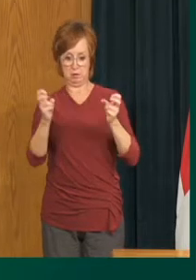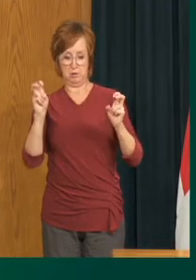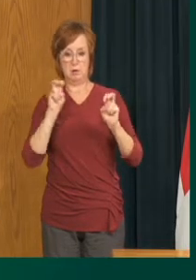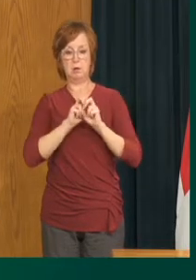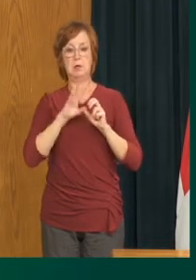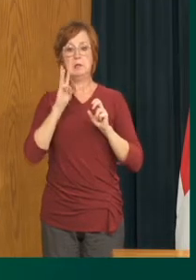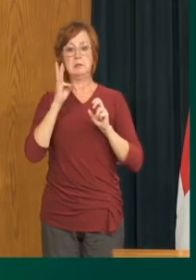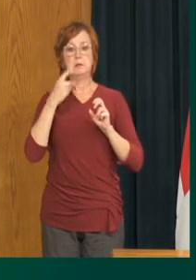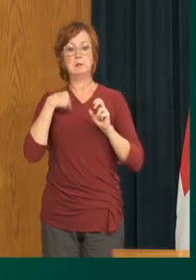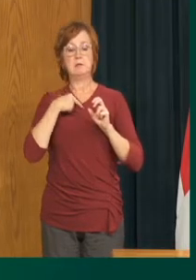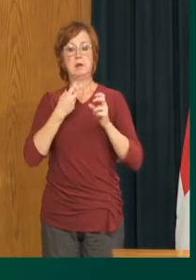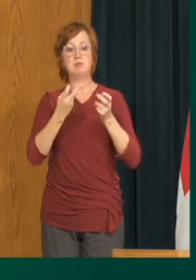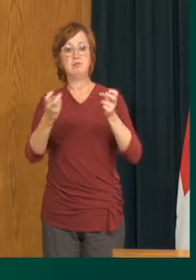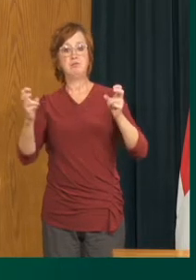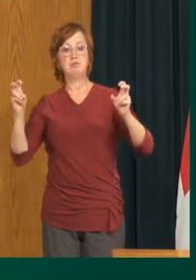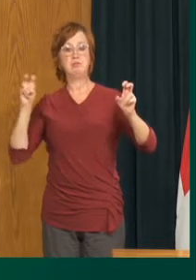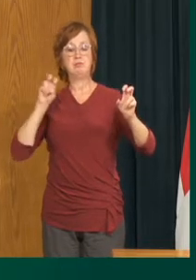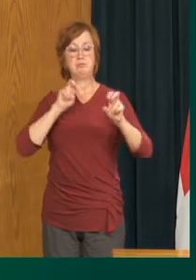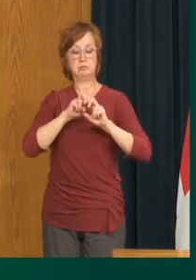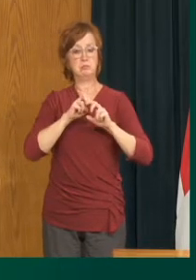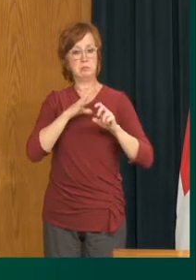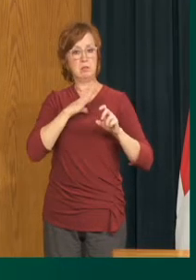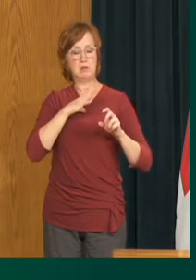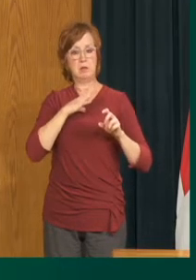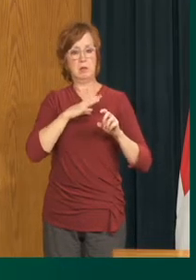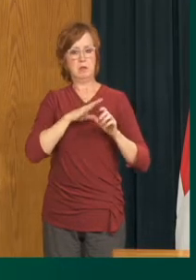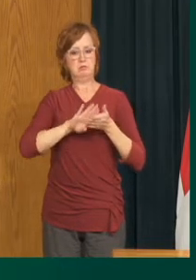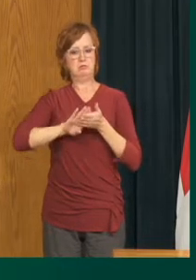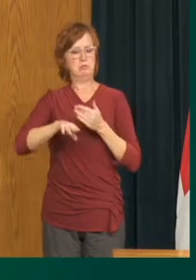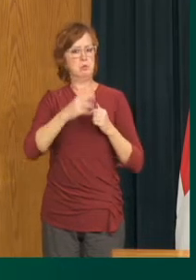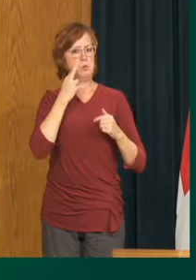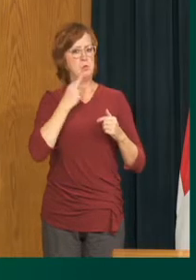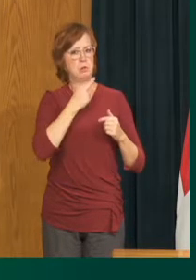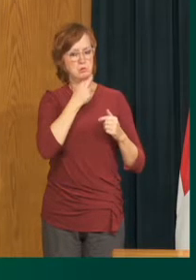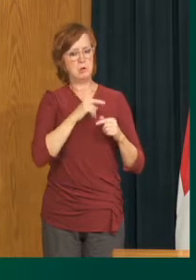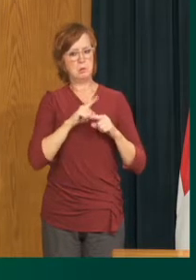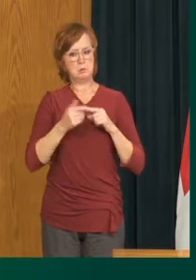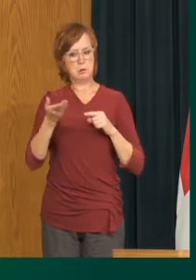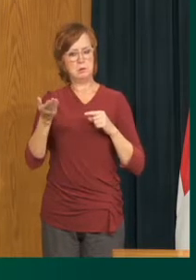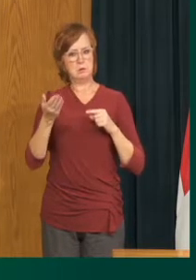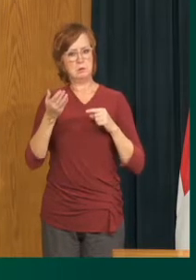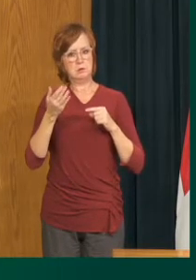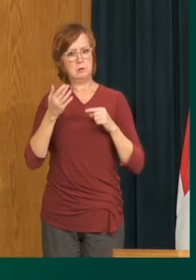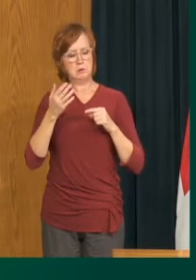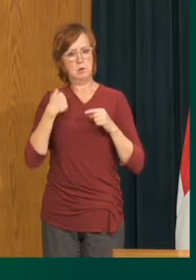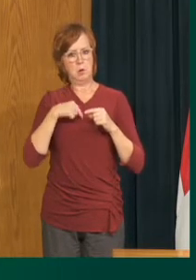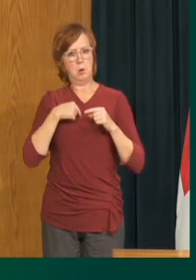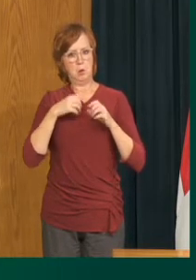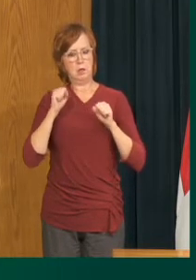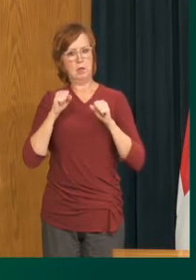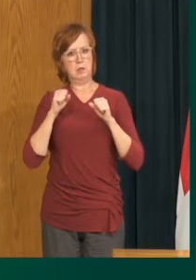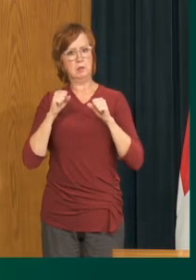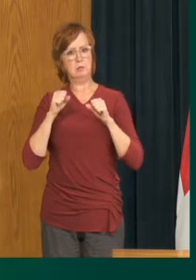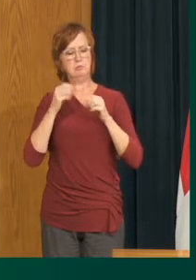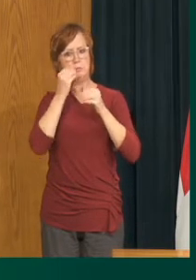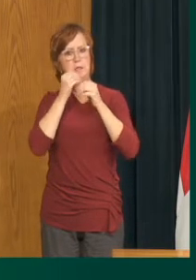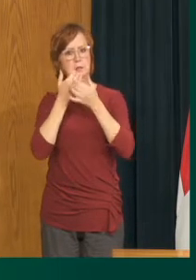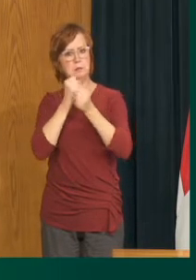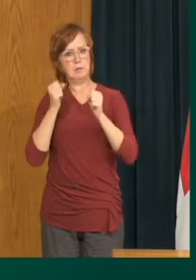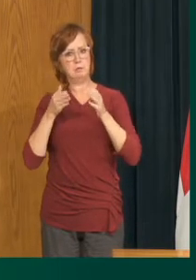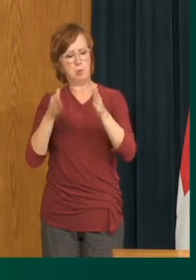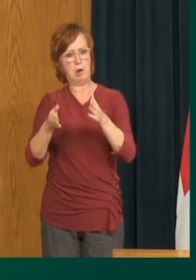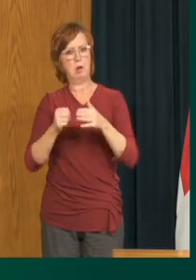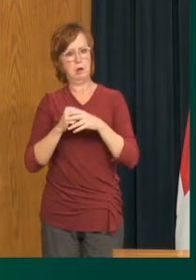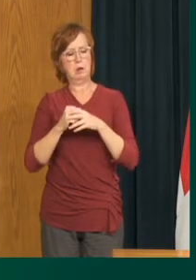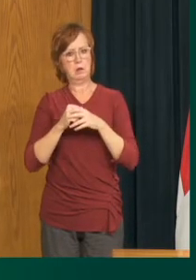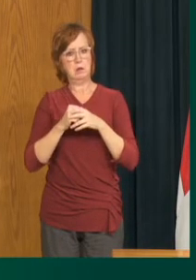6, and that's worked really well. So, there's lots of opportunities to participate in activities of a social nature in a safe